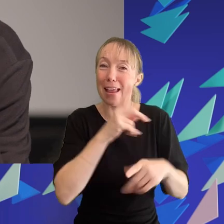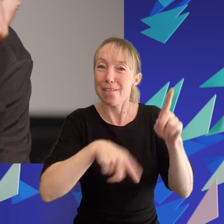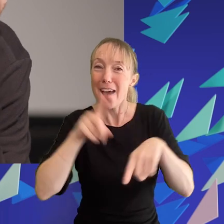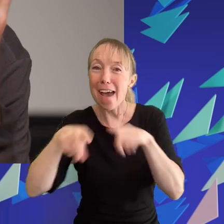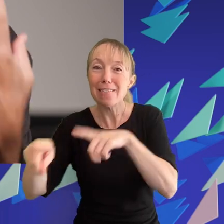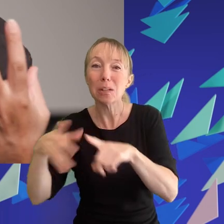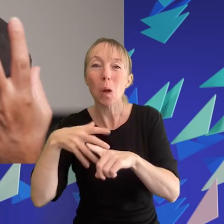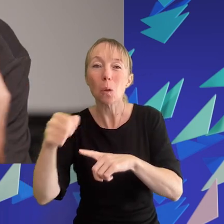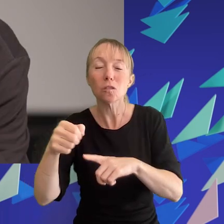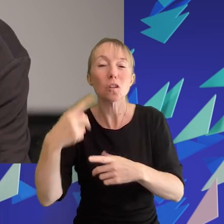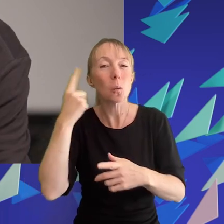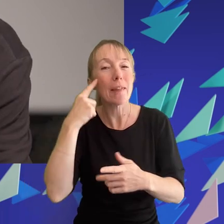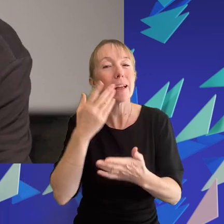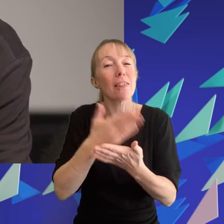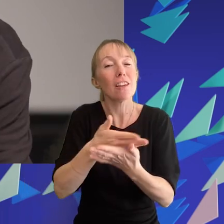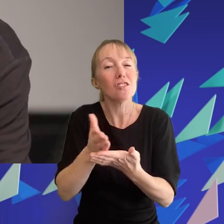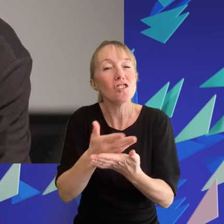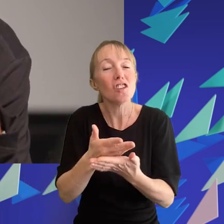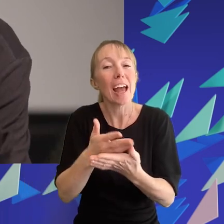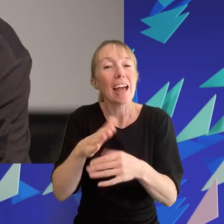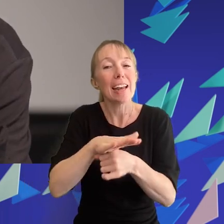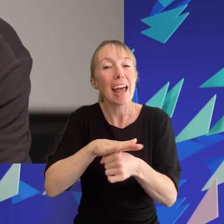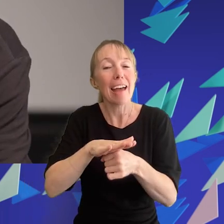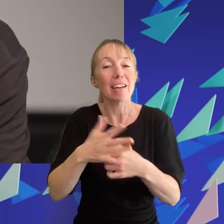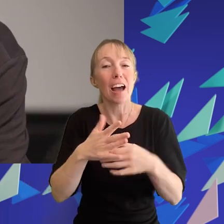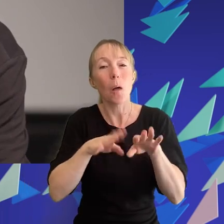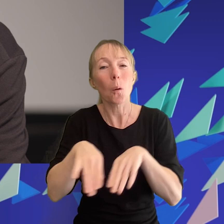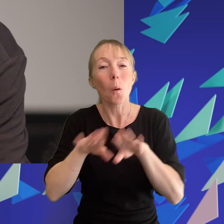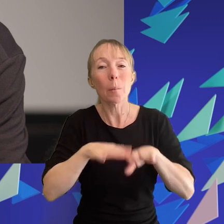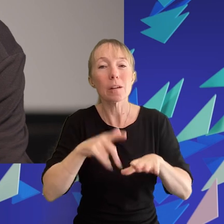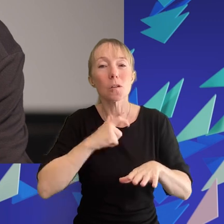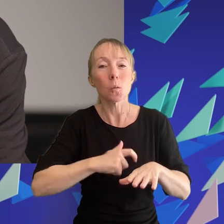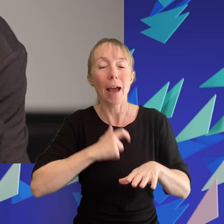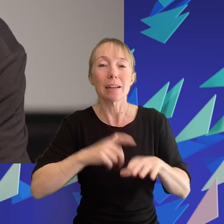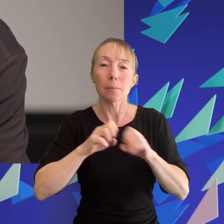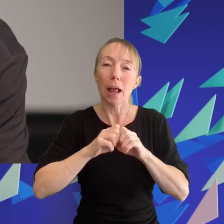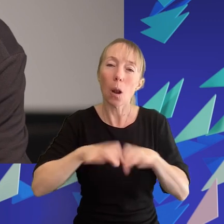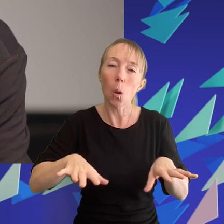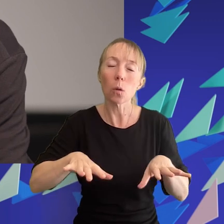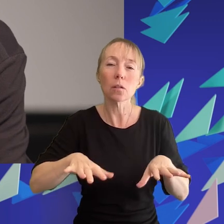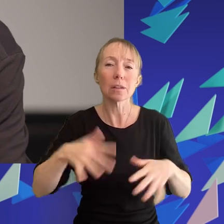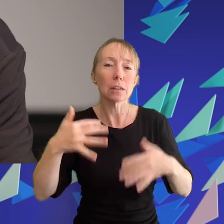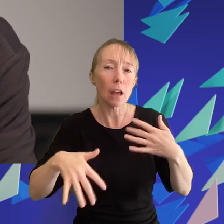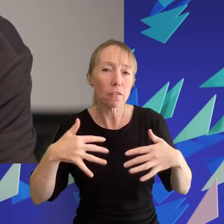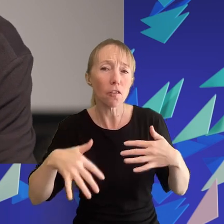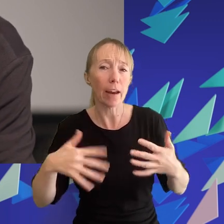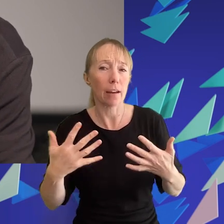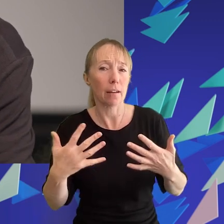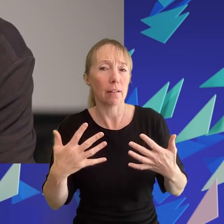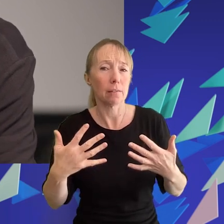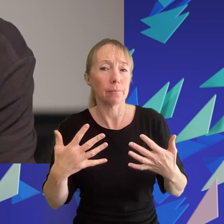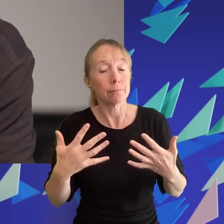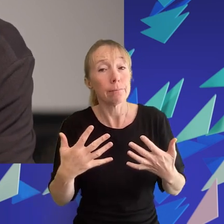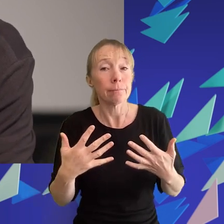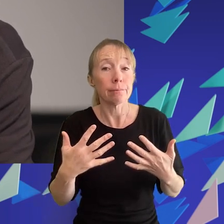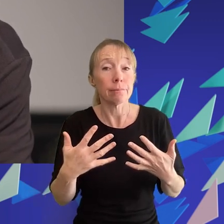I think what it was sharing them, it was kind of a common humanity about the loss and suffering about that, you know.